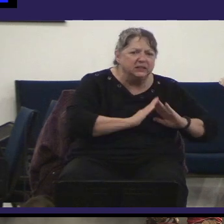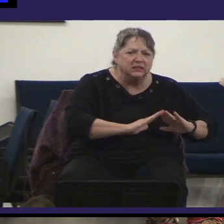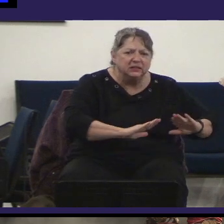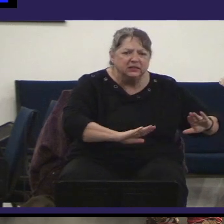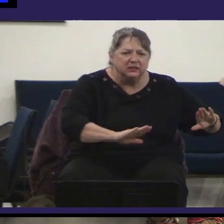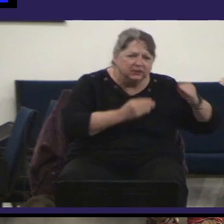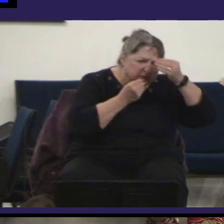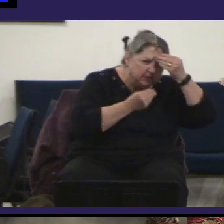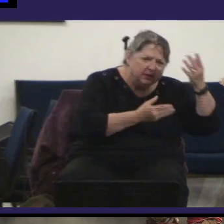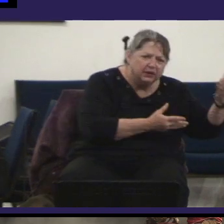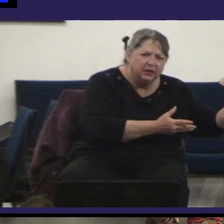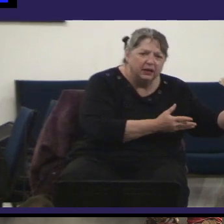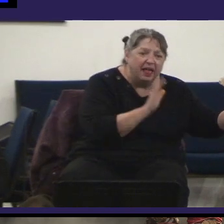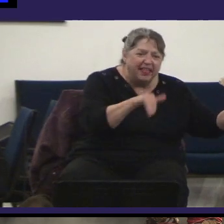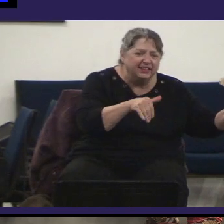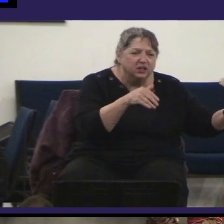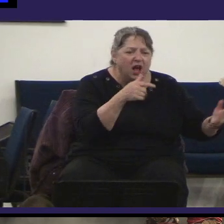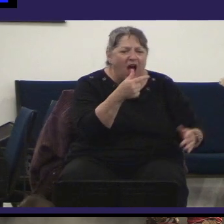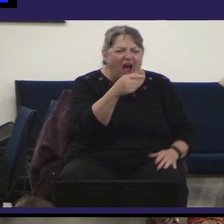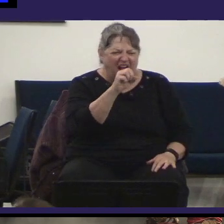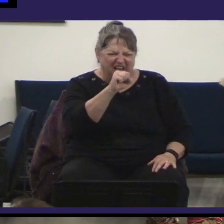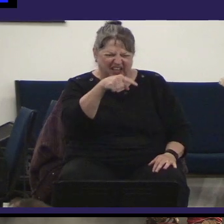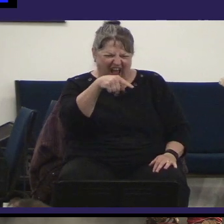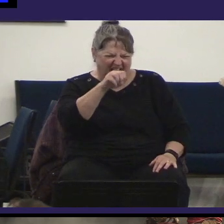there is good news.